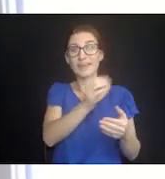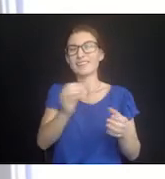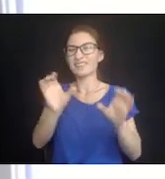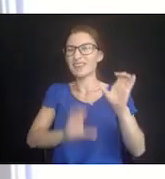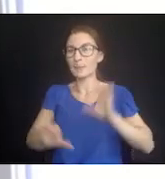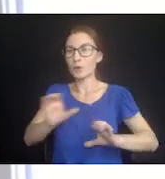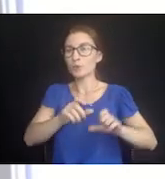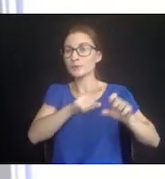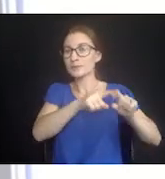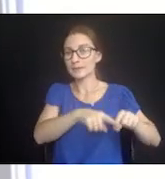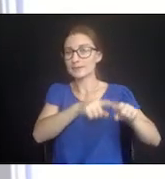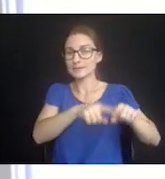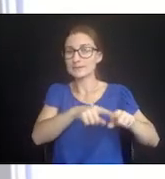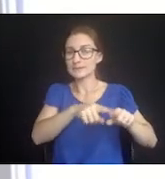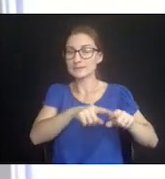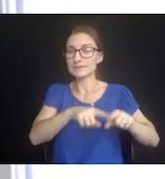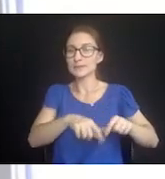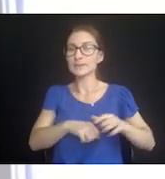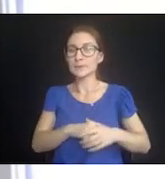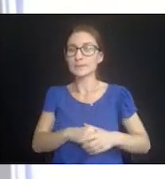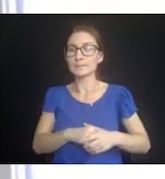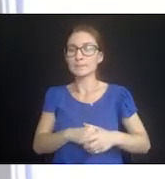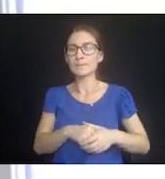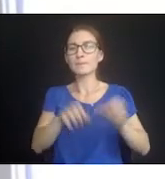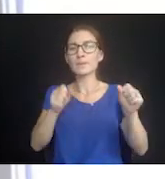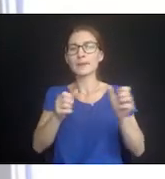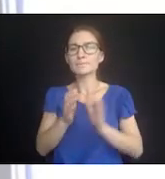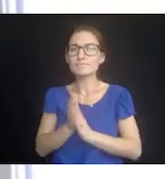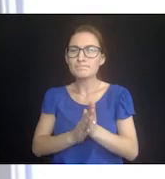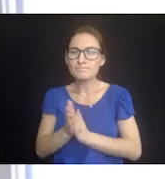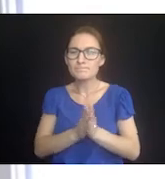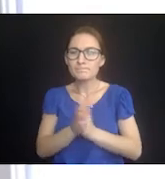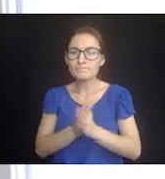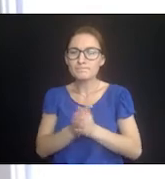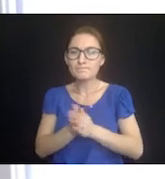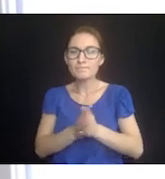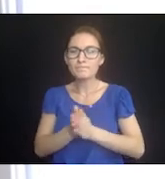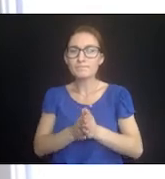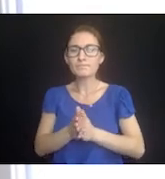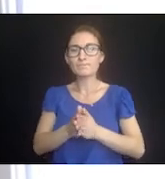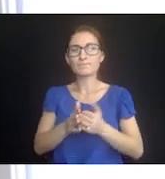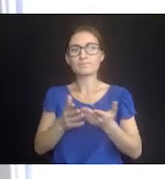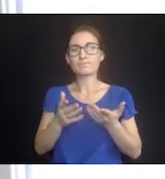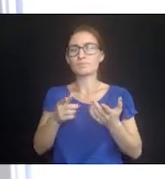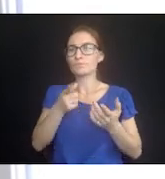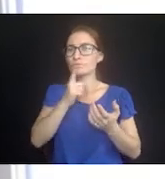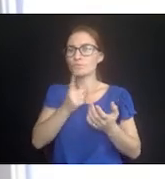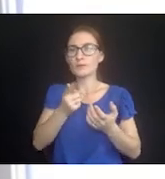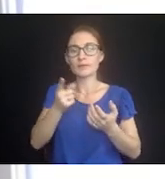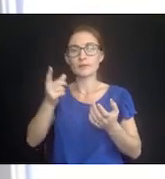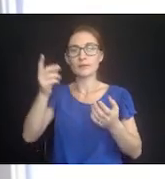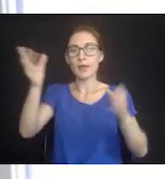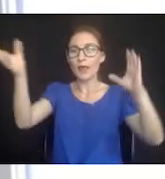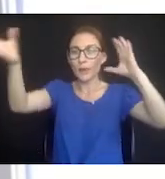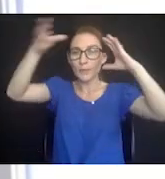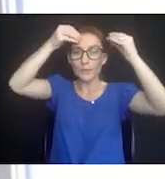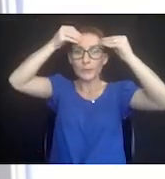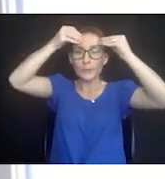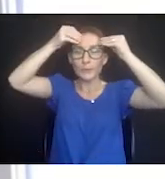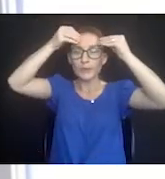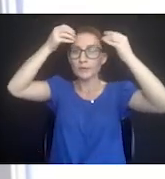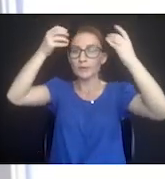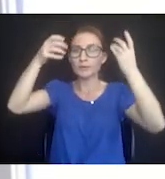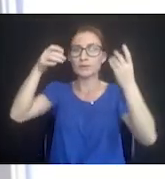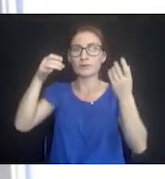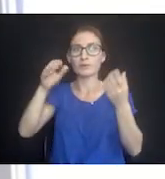with psychiatric disabilities and conditions and chemical dependency, as a way to